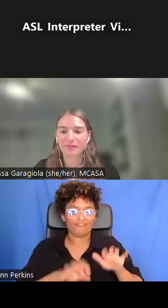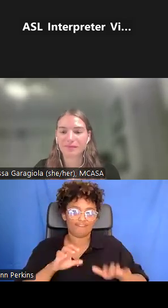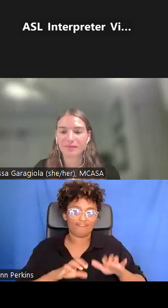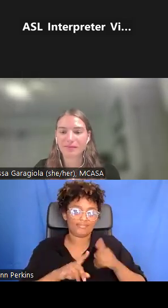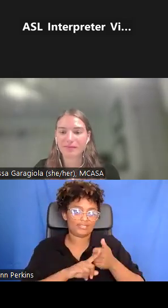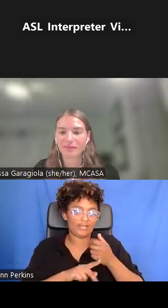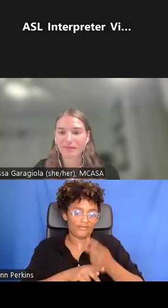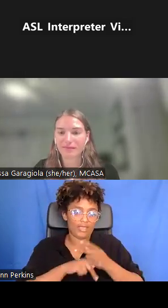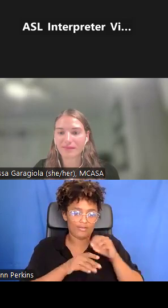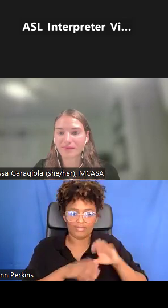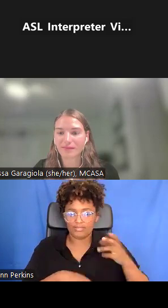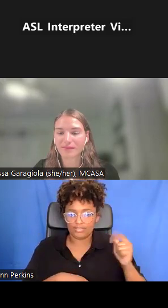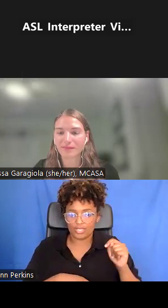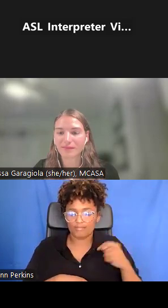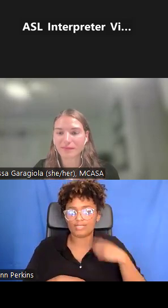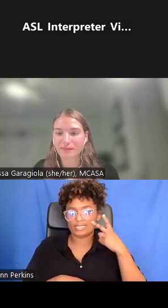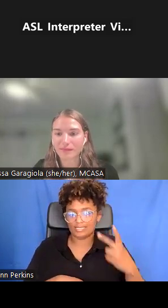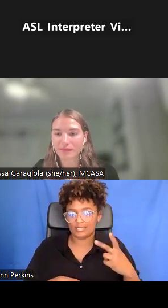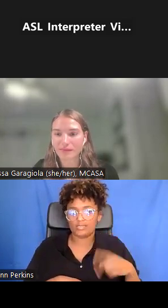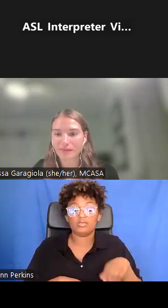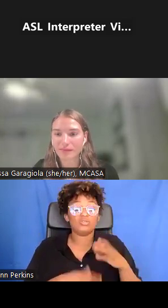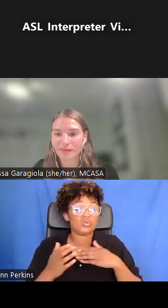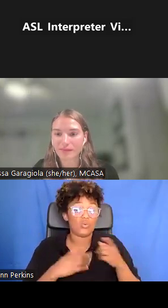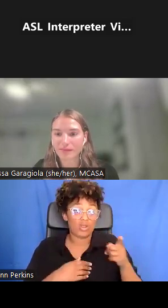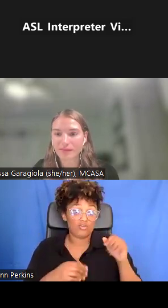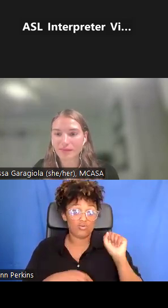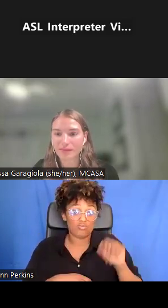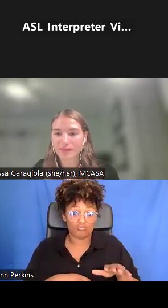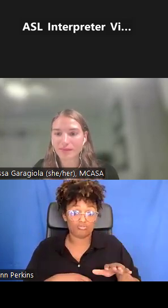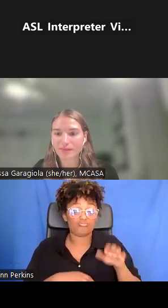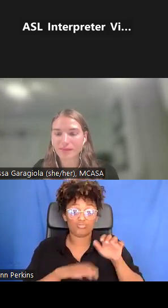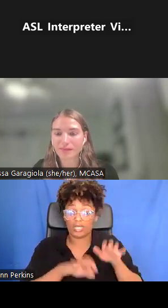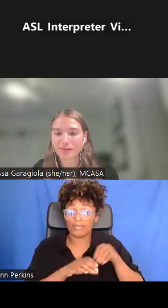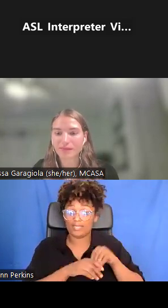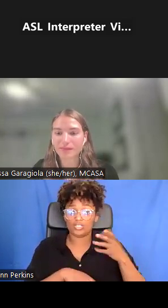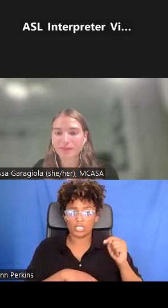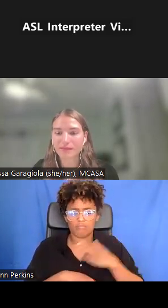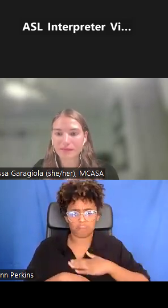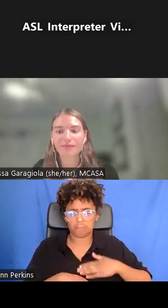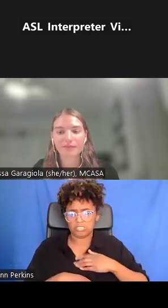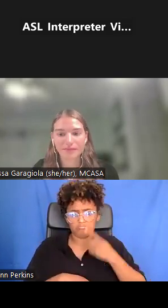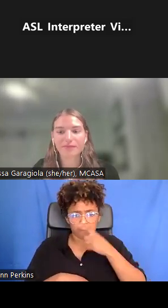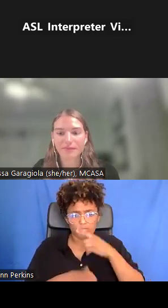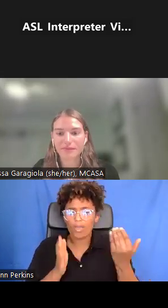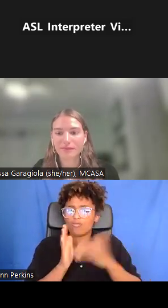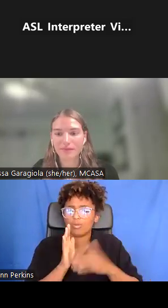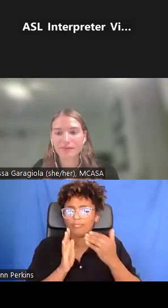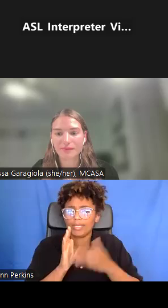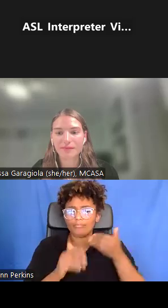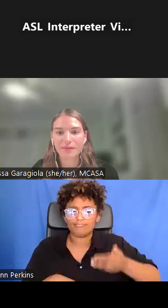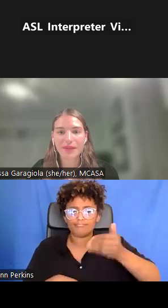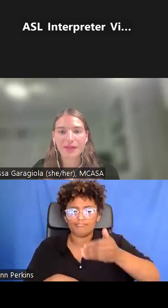please feel free to repeat anything you put in as it relates to some of these categories. The chat moves really fast in this